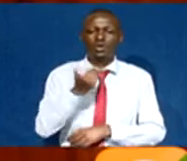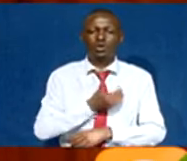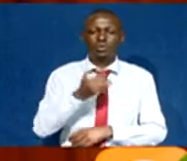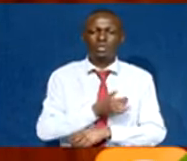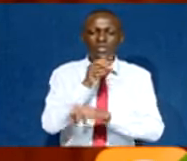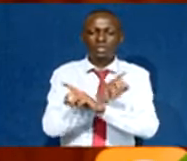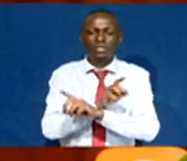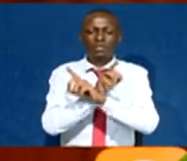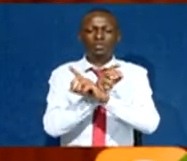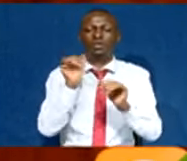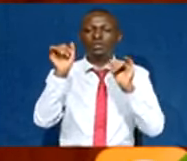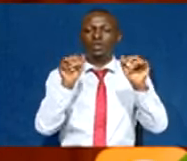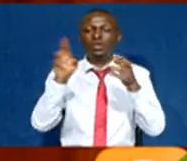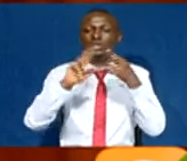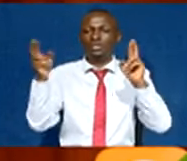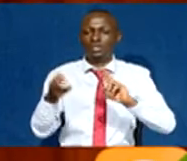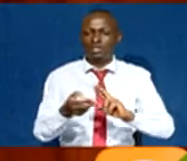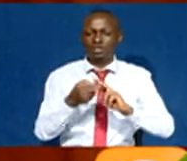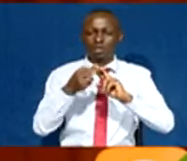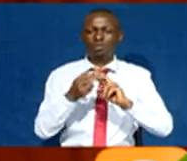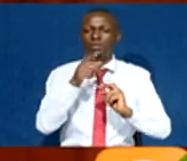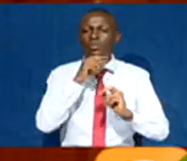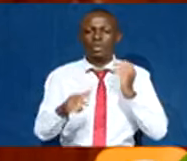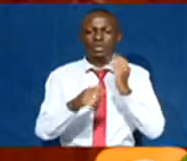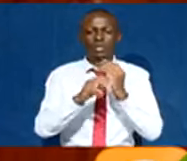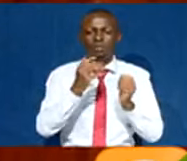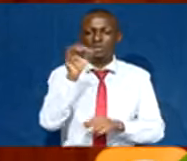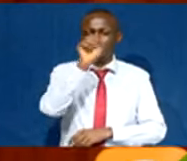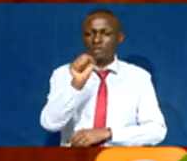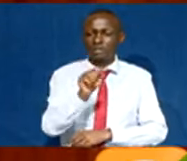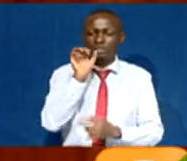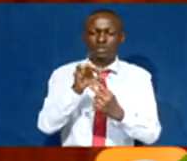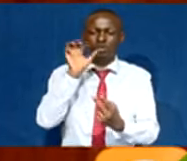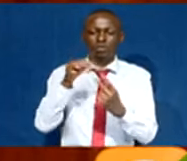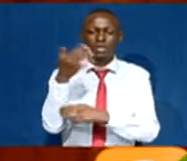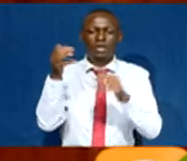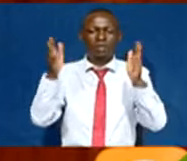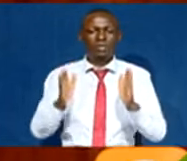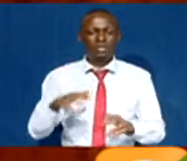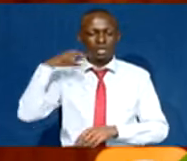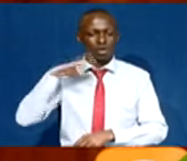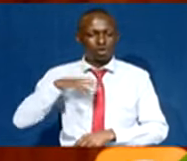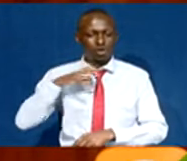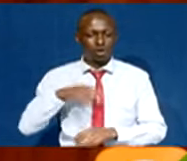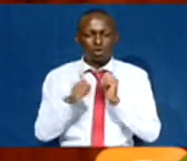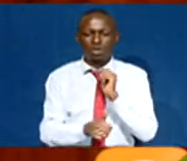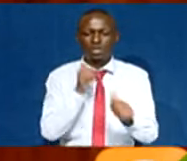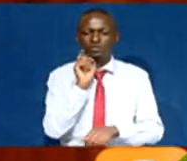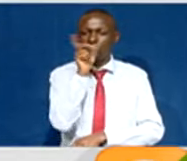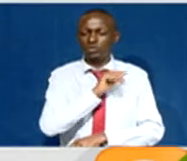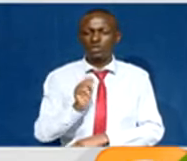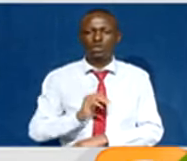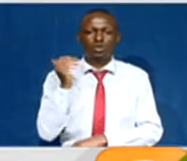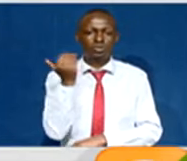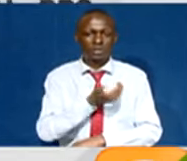Charles Githinji Keiru, the nominee for Consul General to the Democratic Republic of Congo, was rejected by the Nelson Koech-led